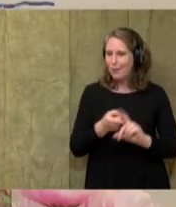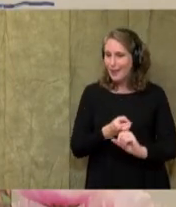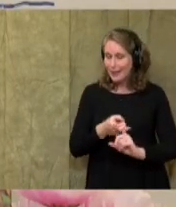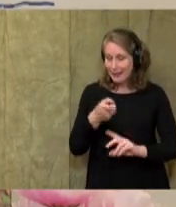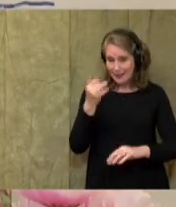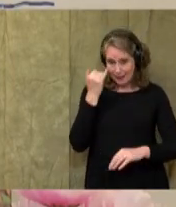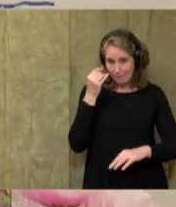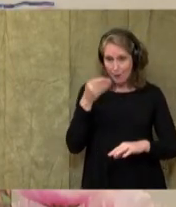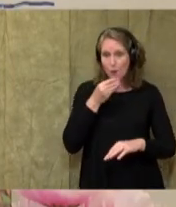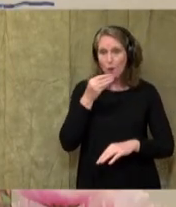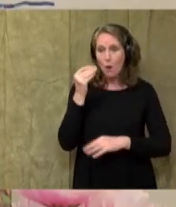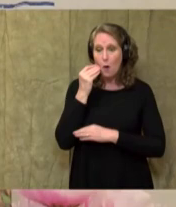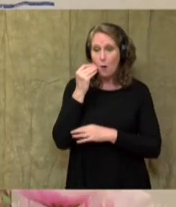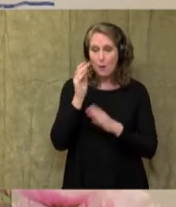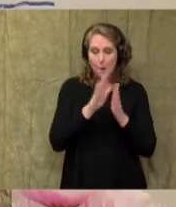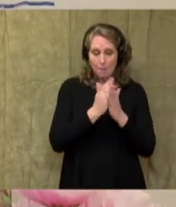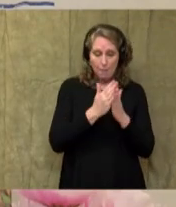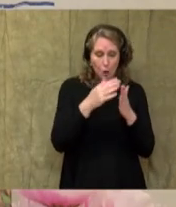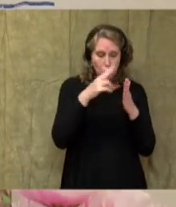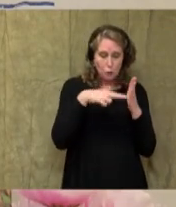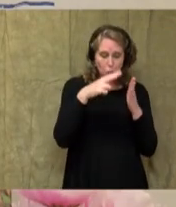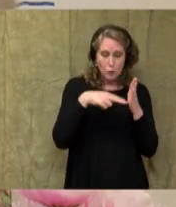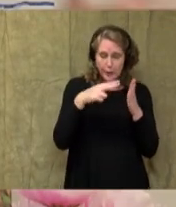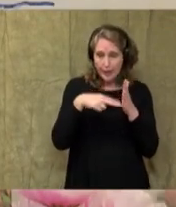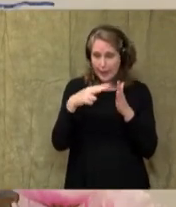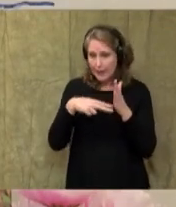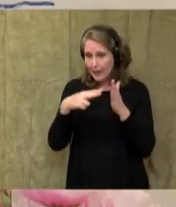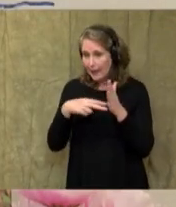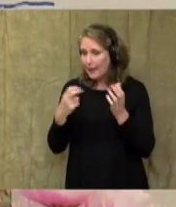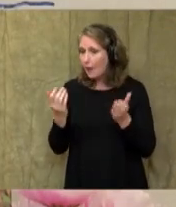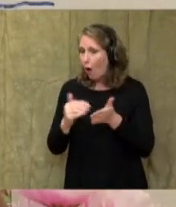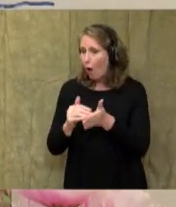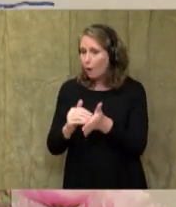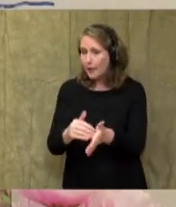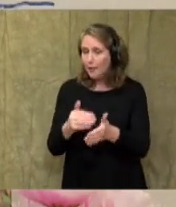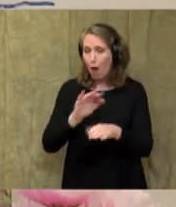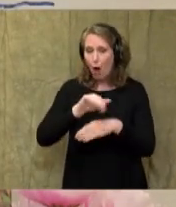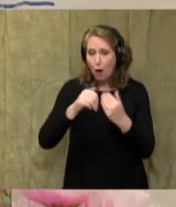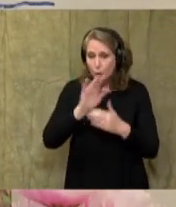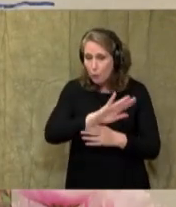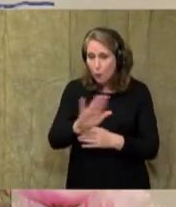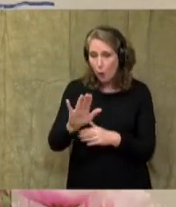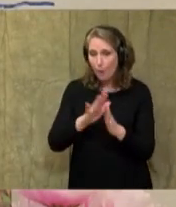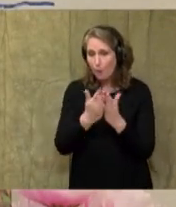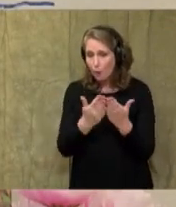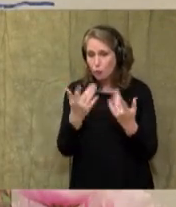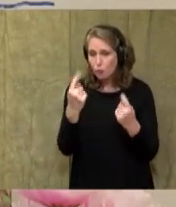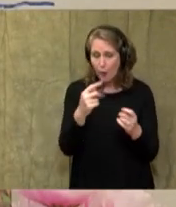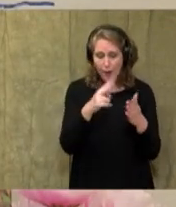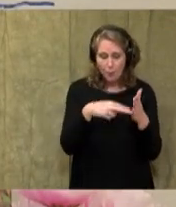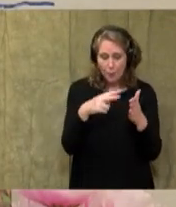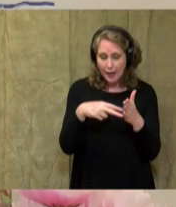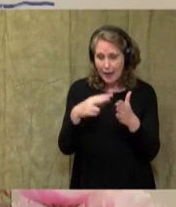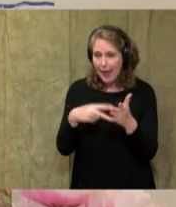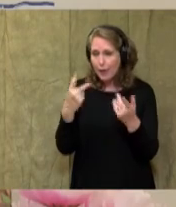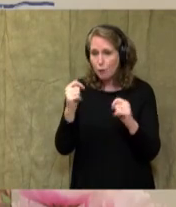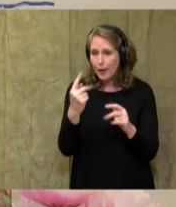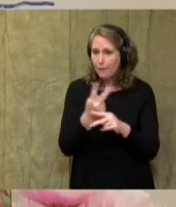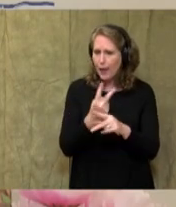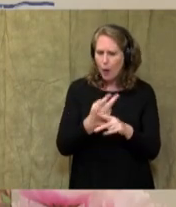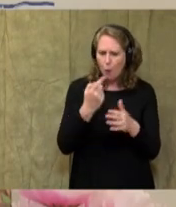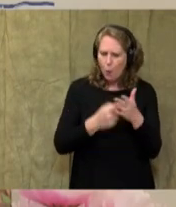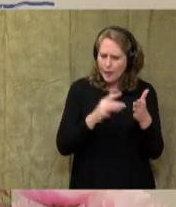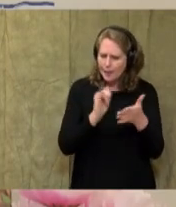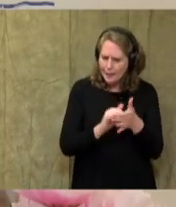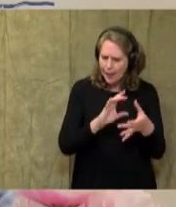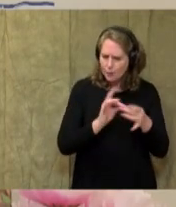home, make sure you're reading books. Read all the books that you have, okay? And see if you can figure out the